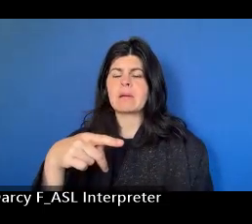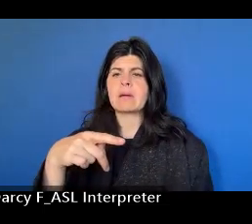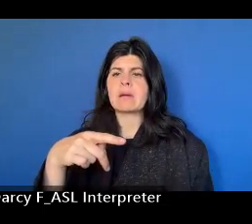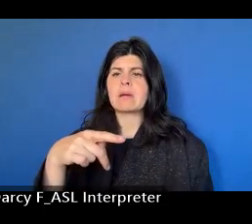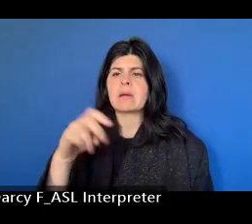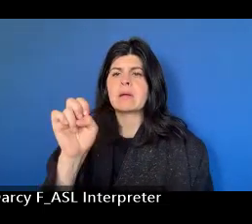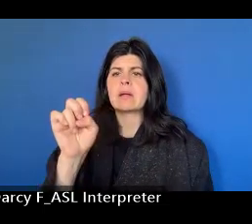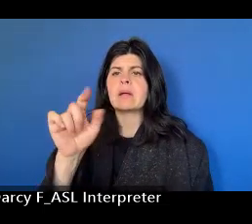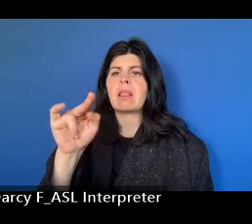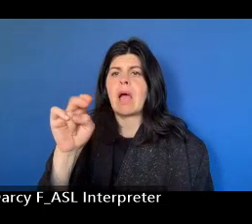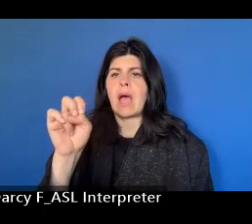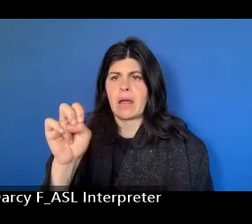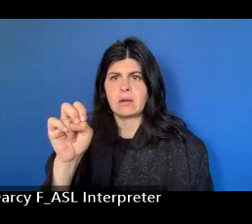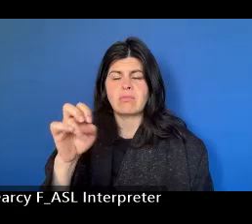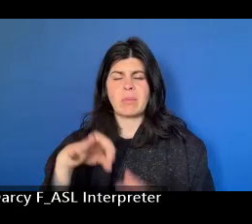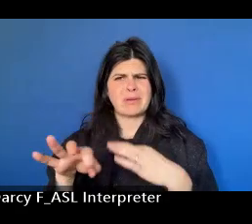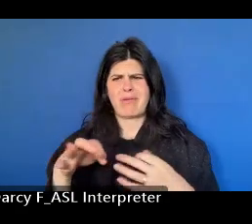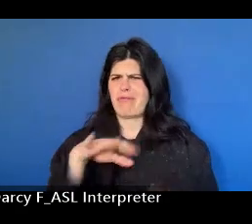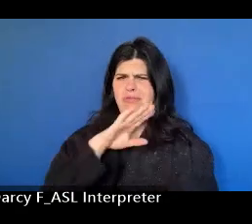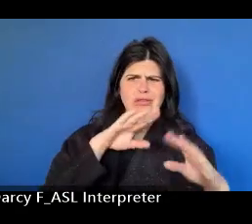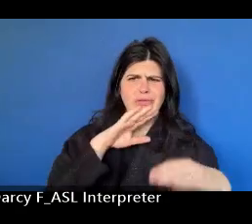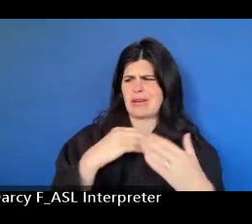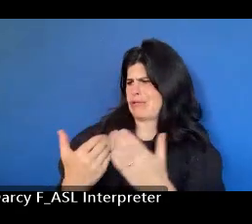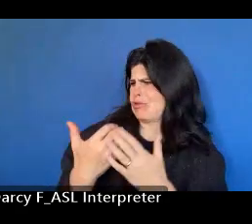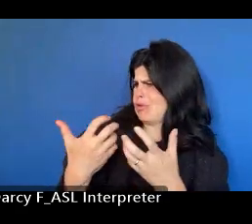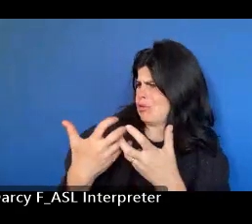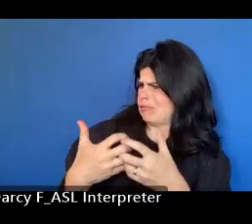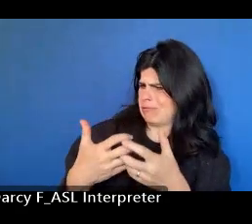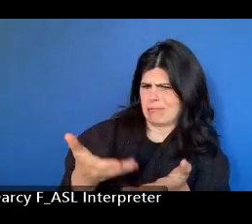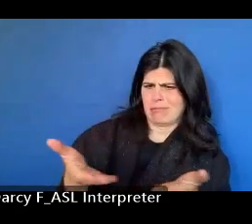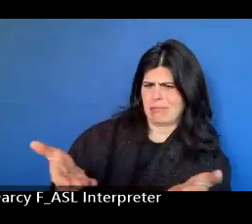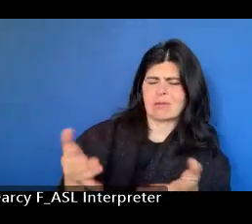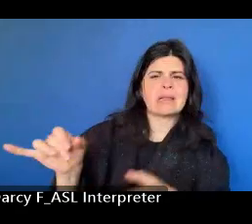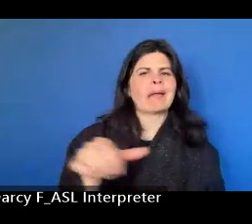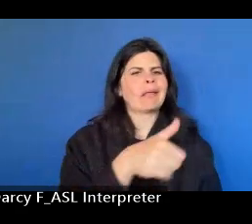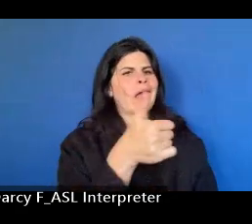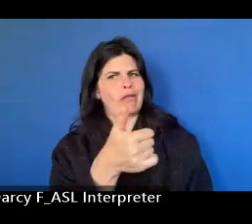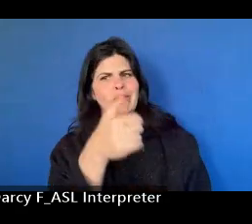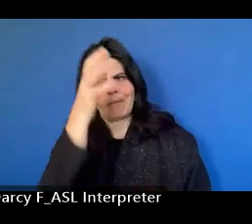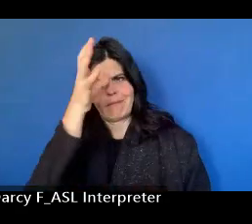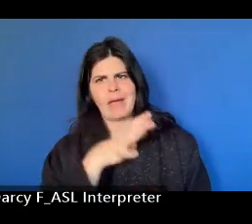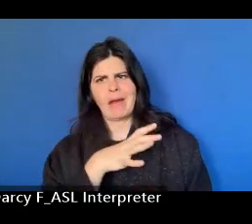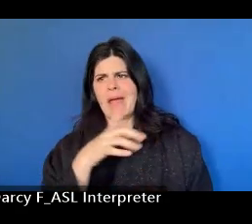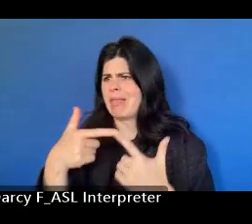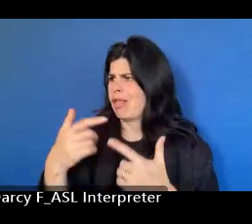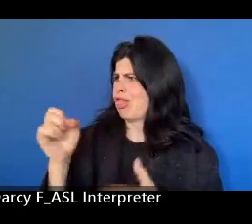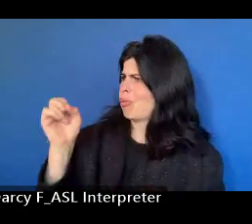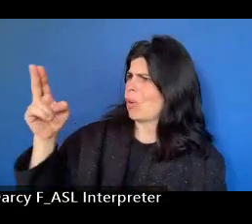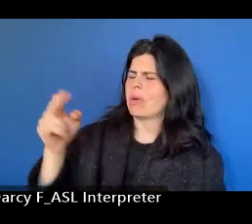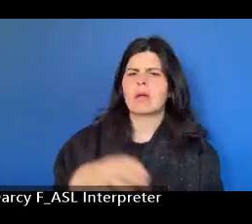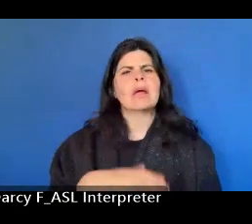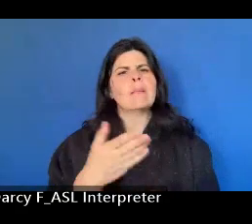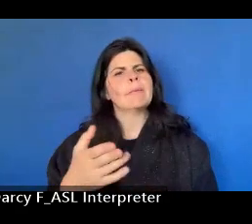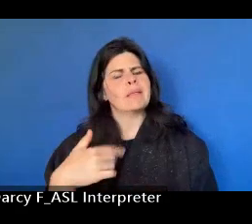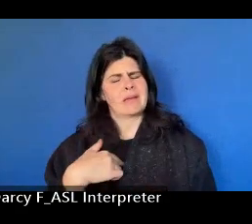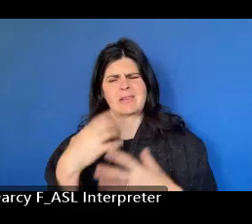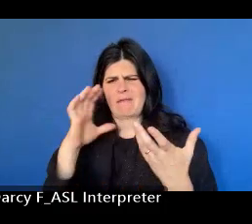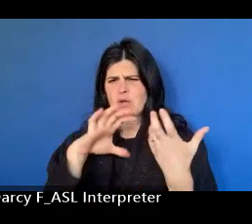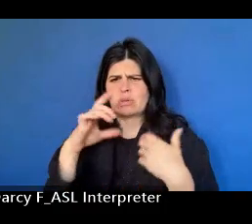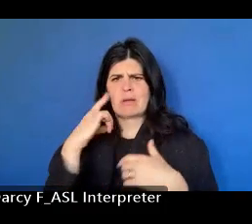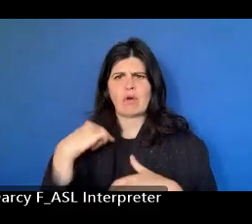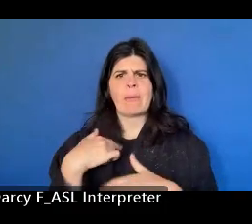So that'd be very frustrating to have brand new units, like the other gentleman said, just completely thrown away. The thing that I find confusing about this is